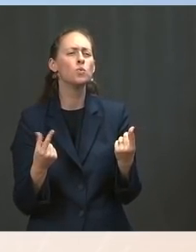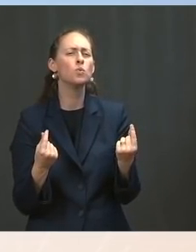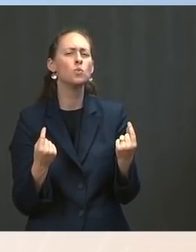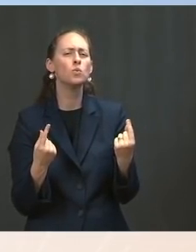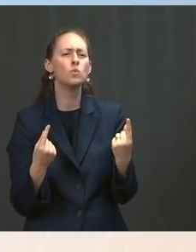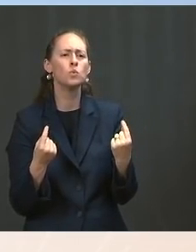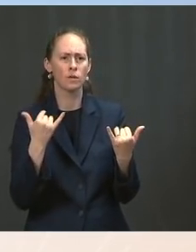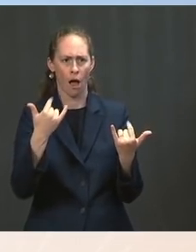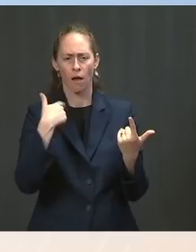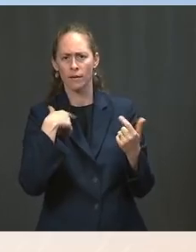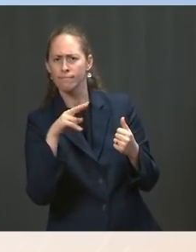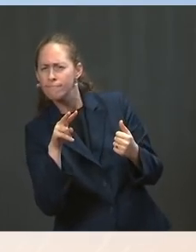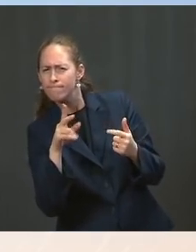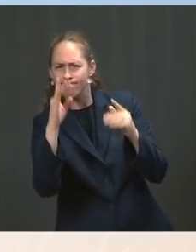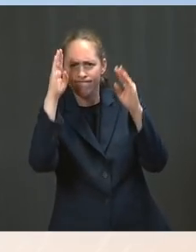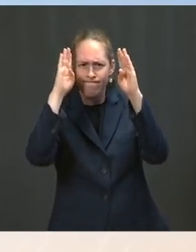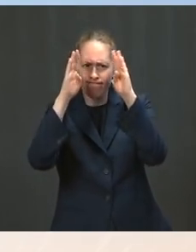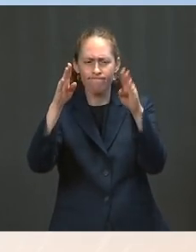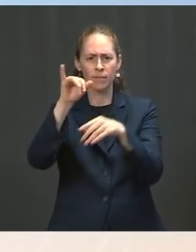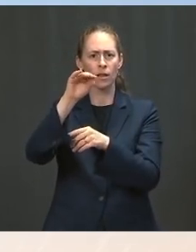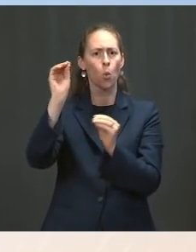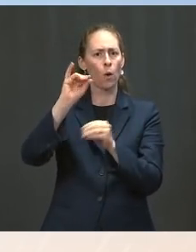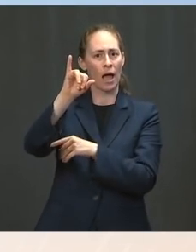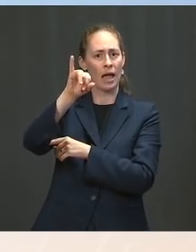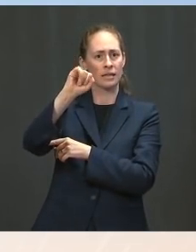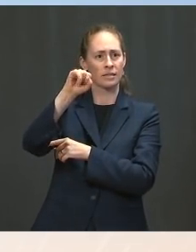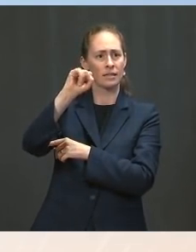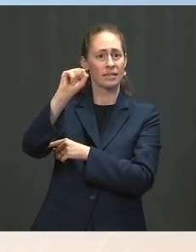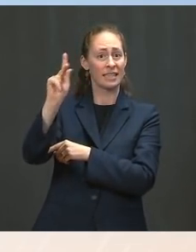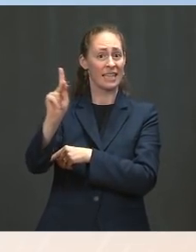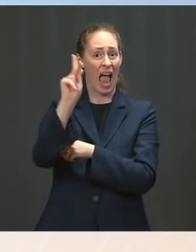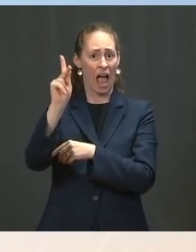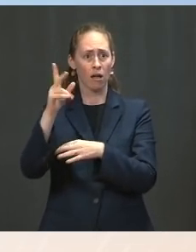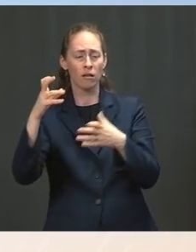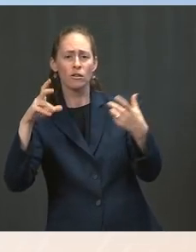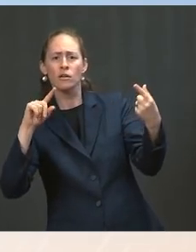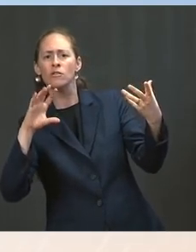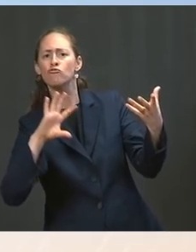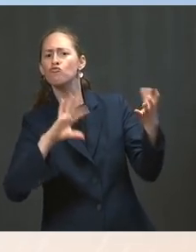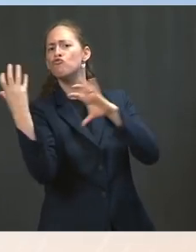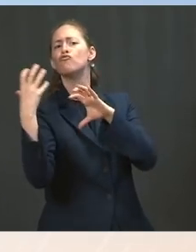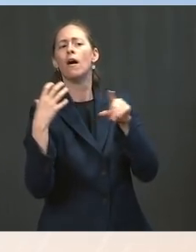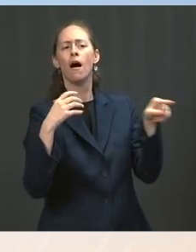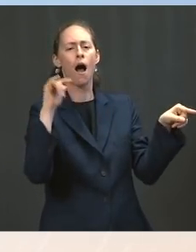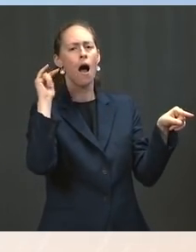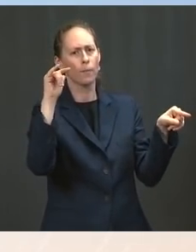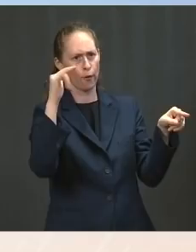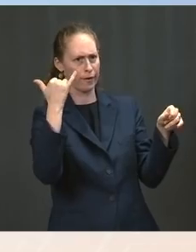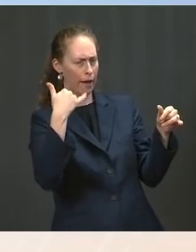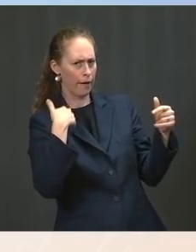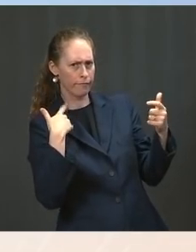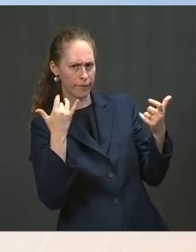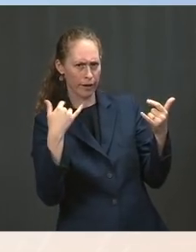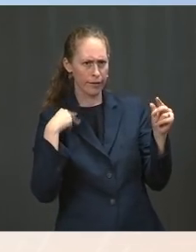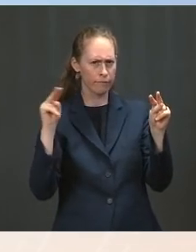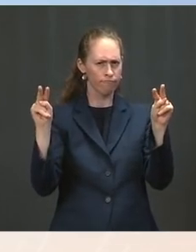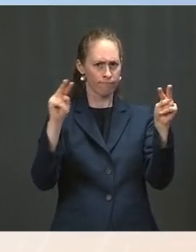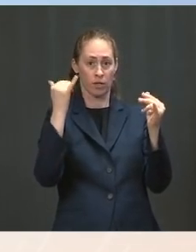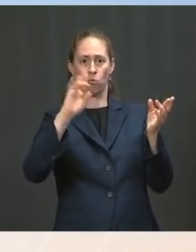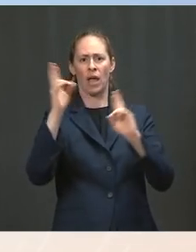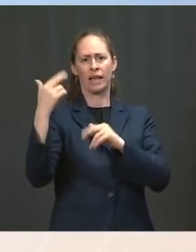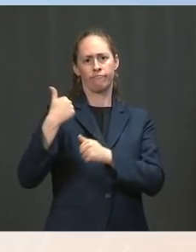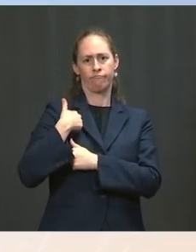another terrorist group. Our commanders on the ground have taken every step they can to prepare for such an attack.